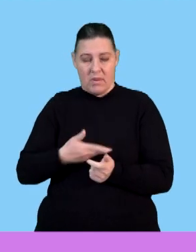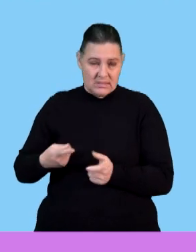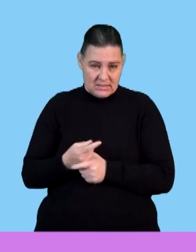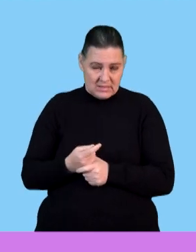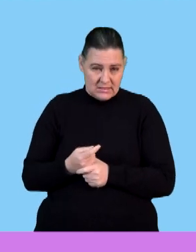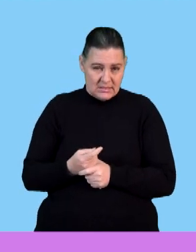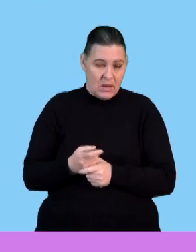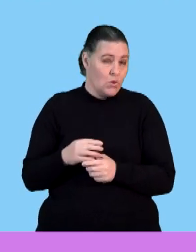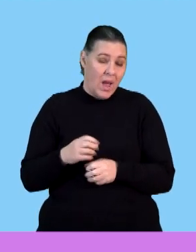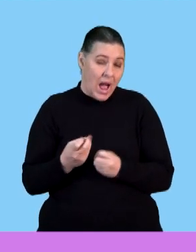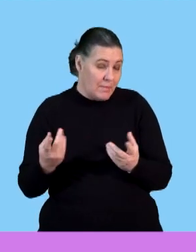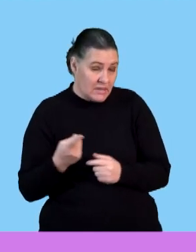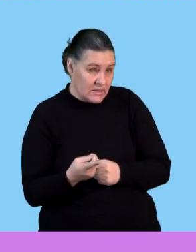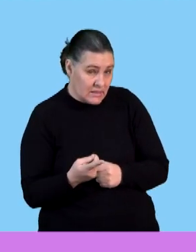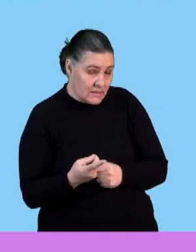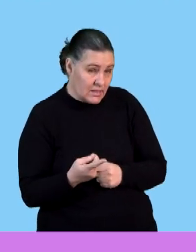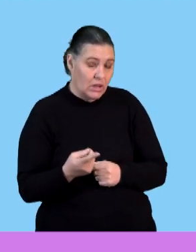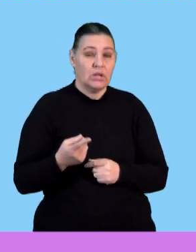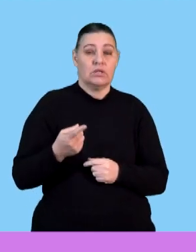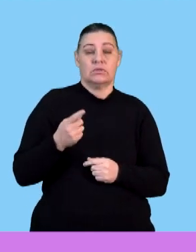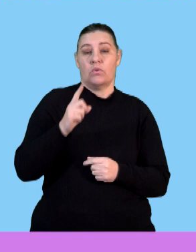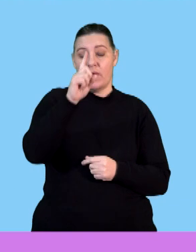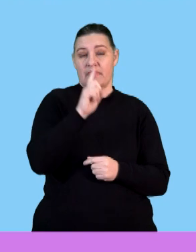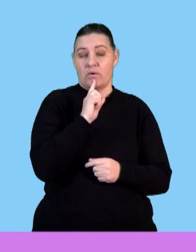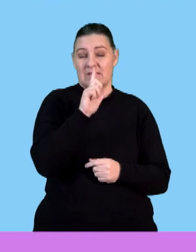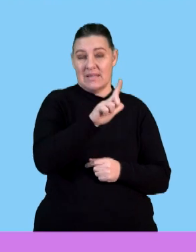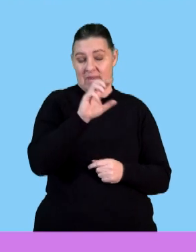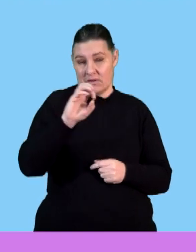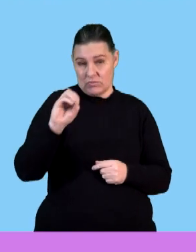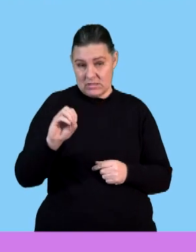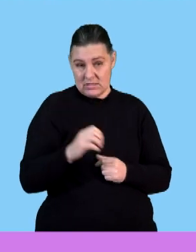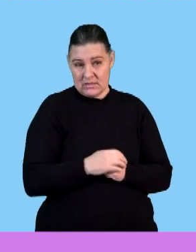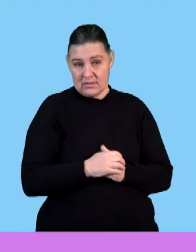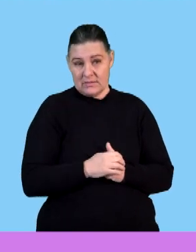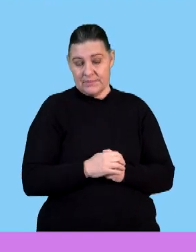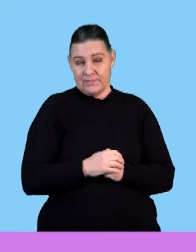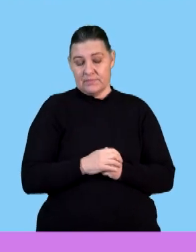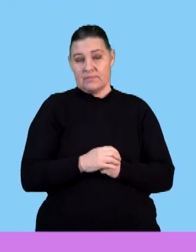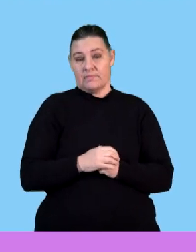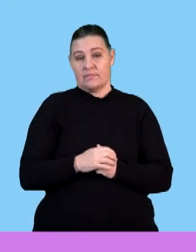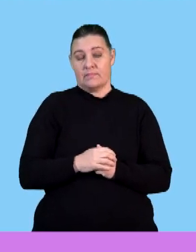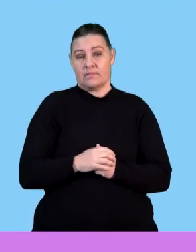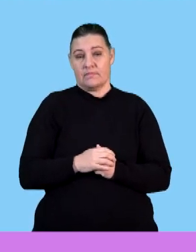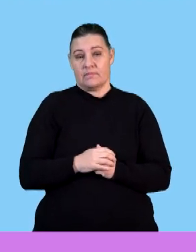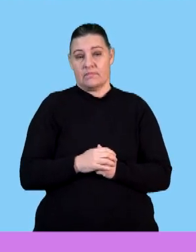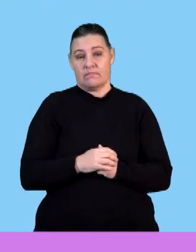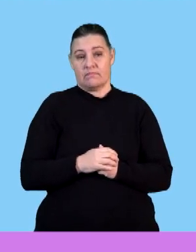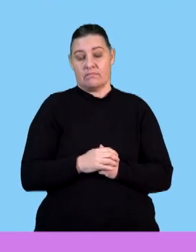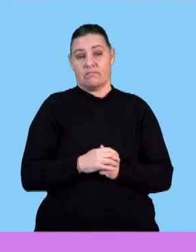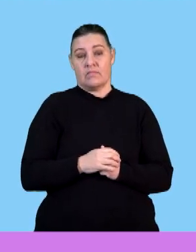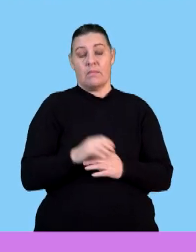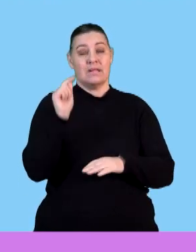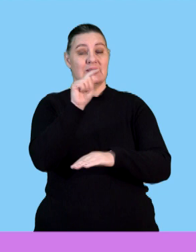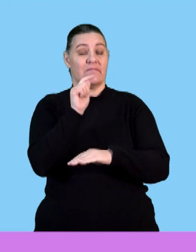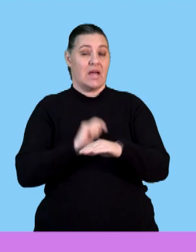So how many lots of R100 do we have? We've got R1,700. And we've